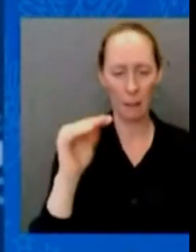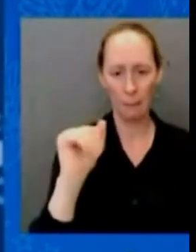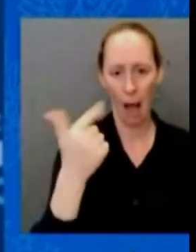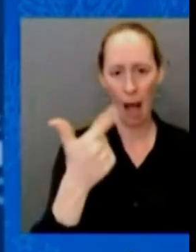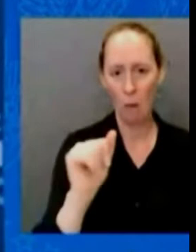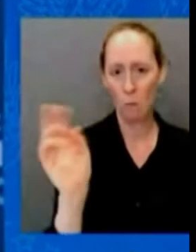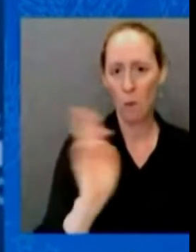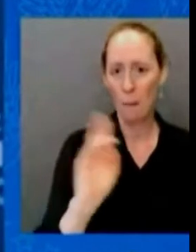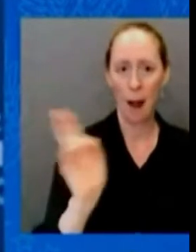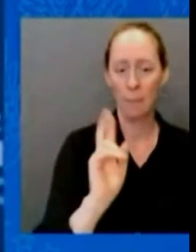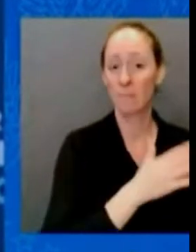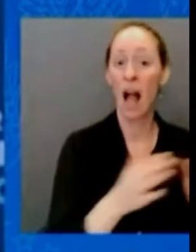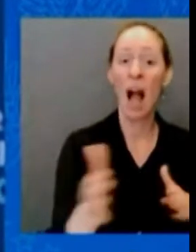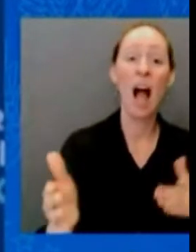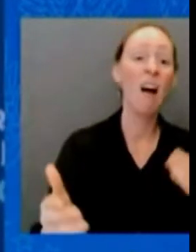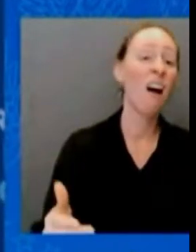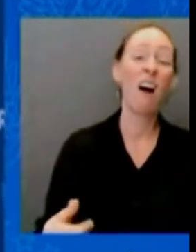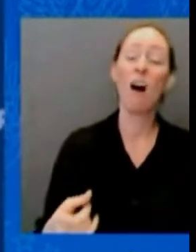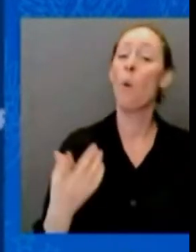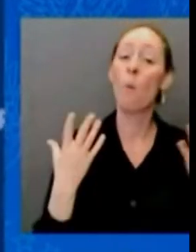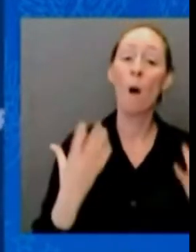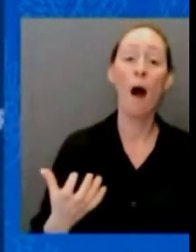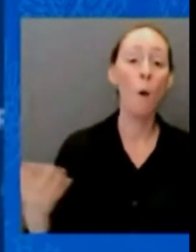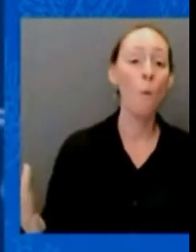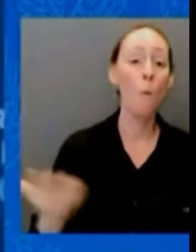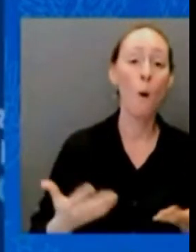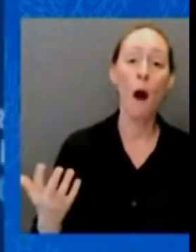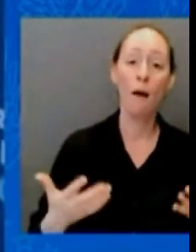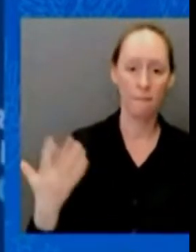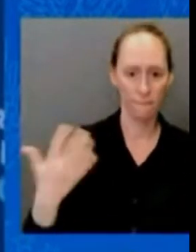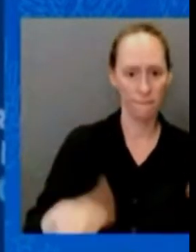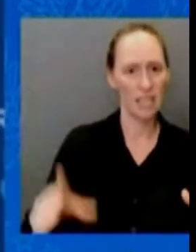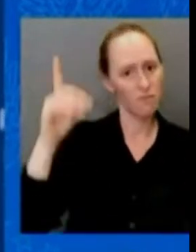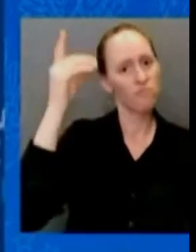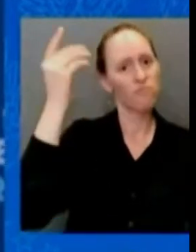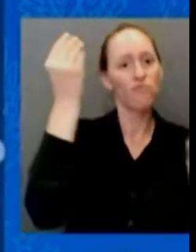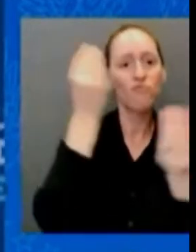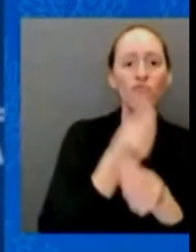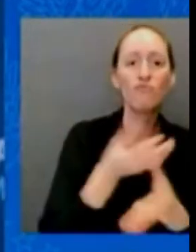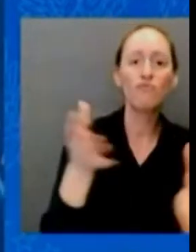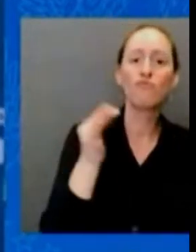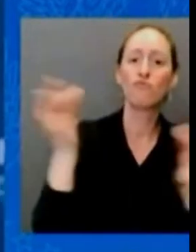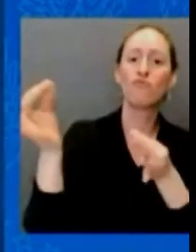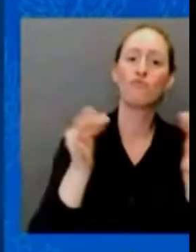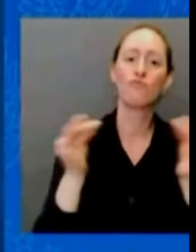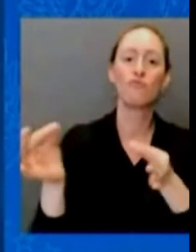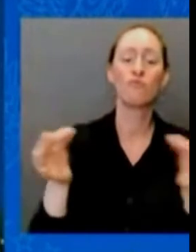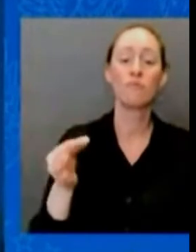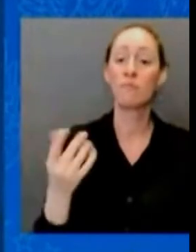publicly. By the way, if I had asked you, and we were just walking down the street, saying, can you tell me what the Republican platform is?